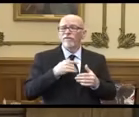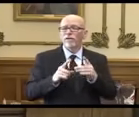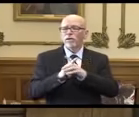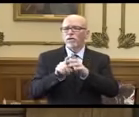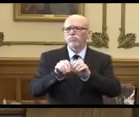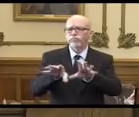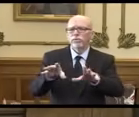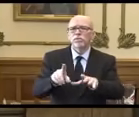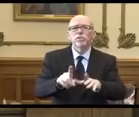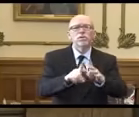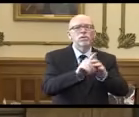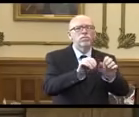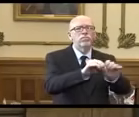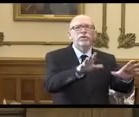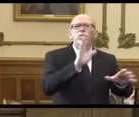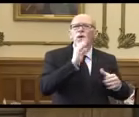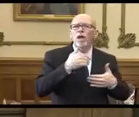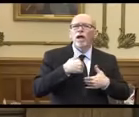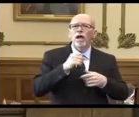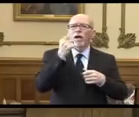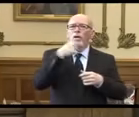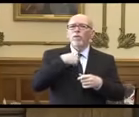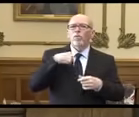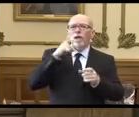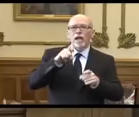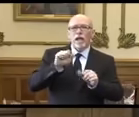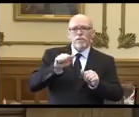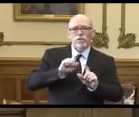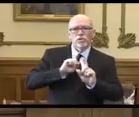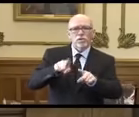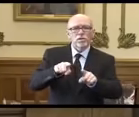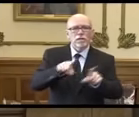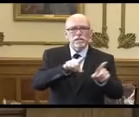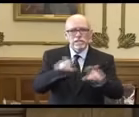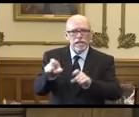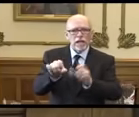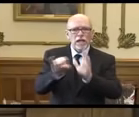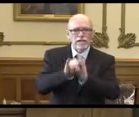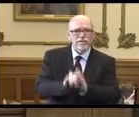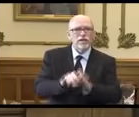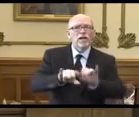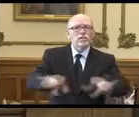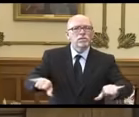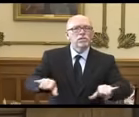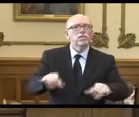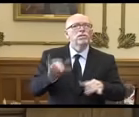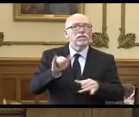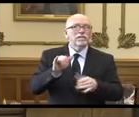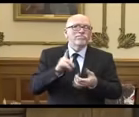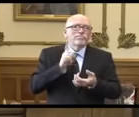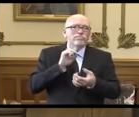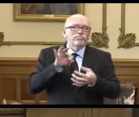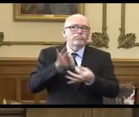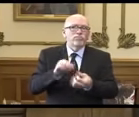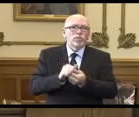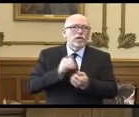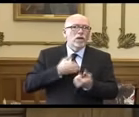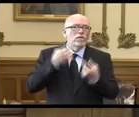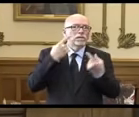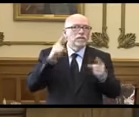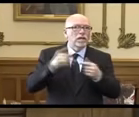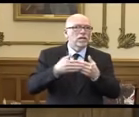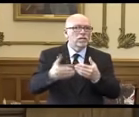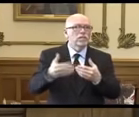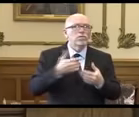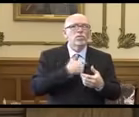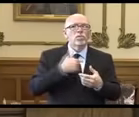areas. The key for us is that we're able to identify them. That's ultimately, I think, going to be tied to the success of what we do moving forward,